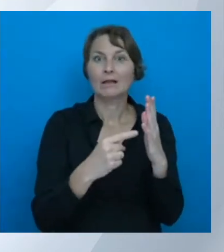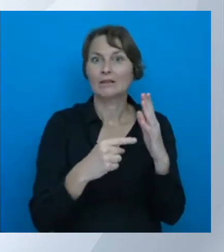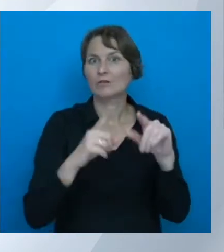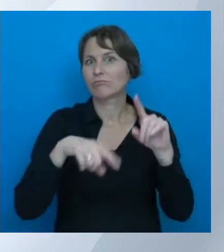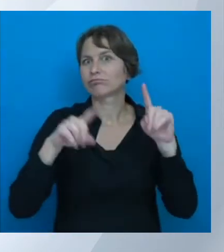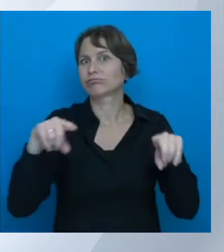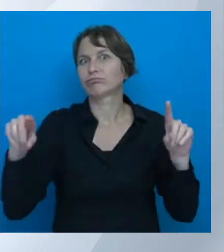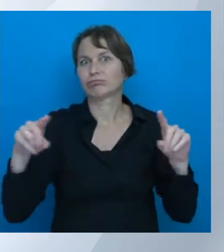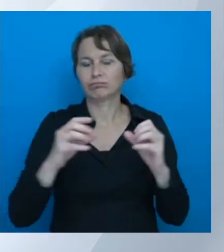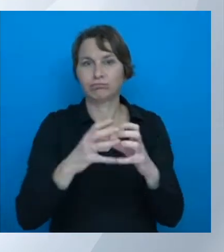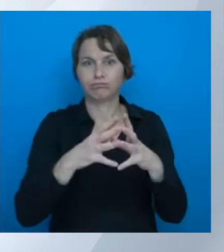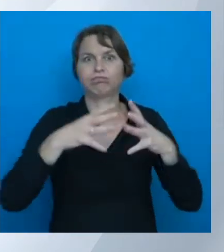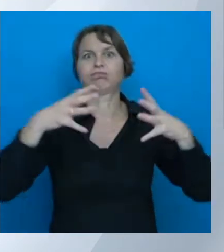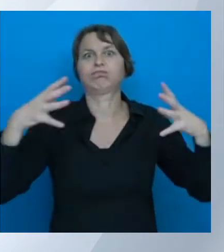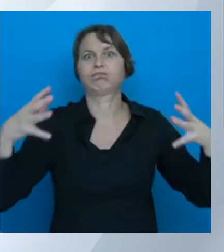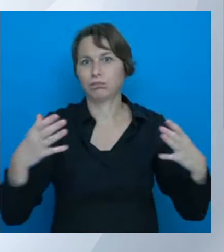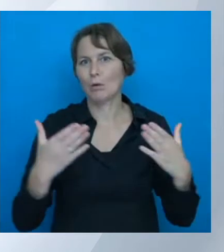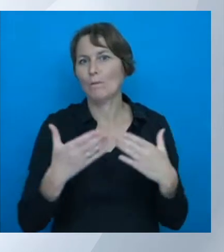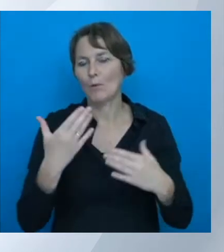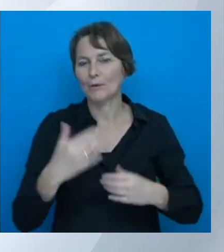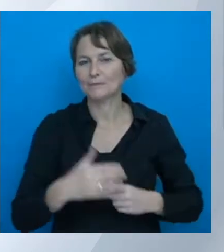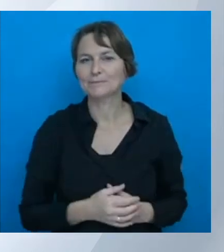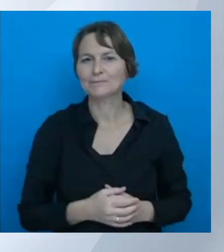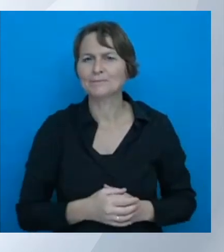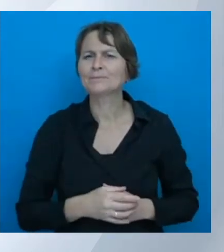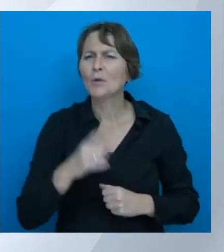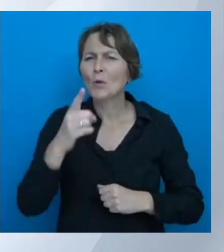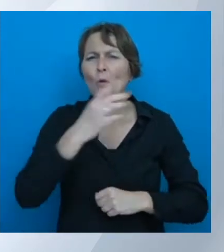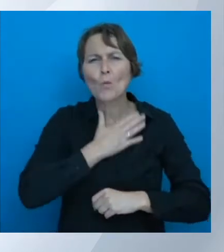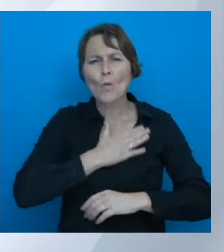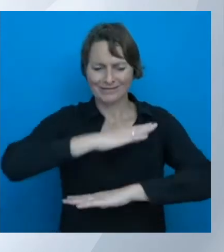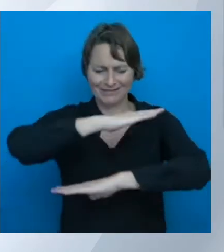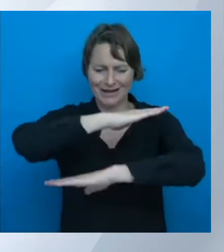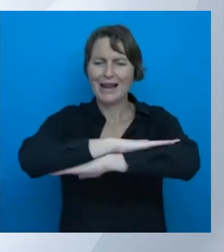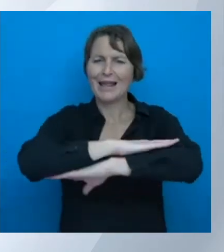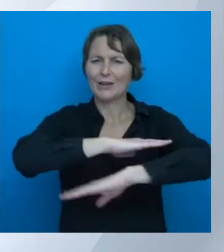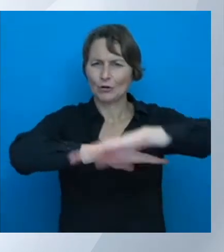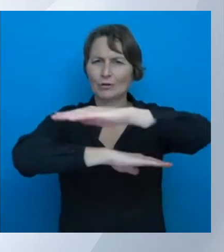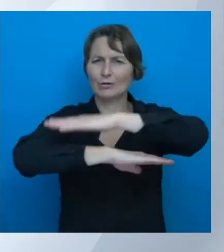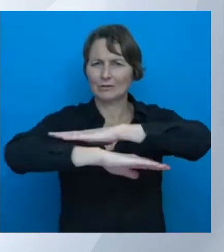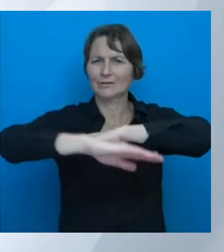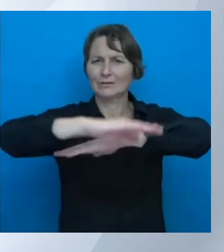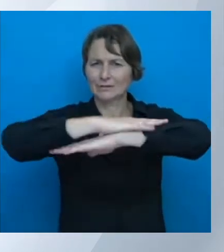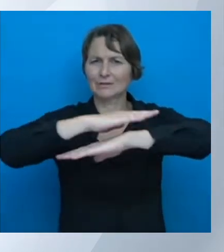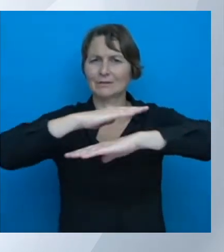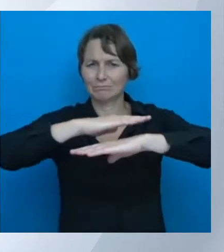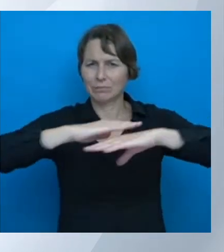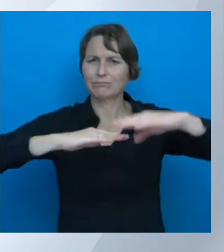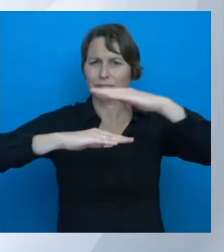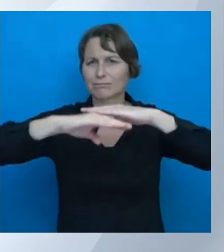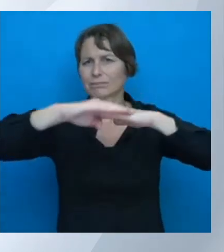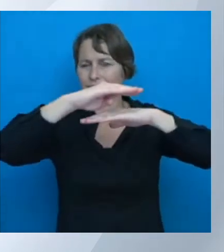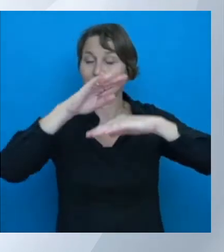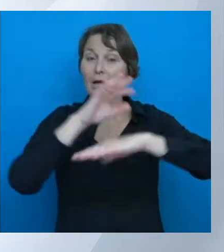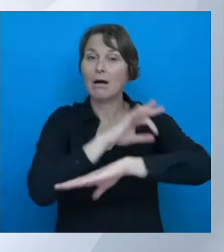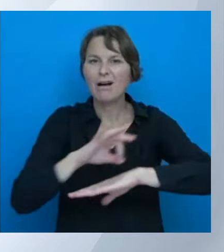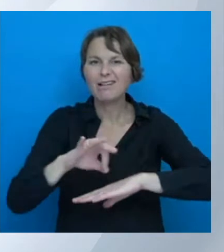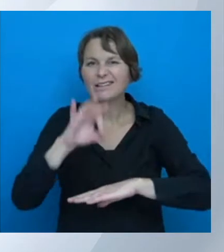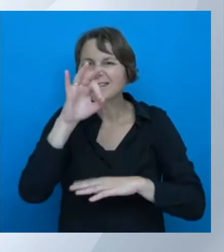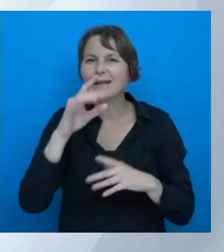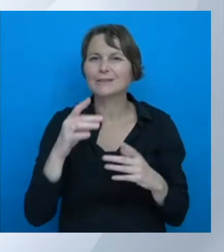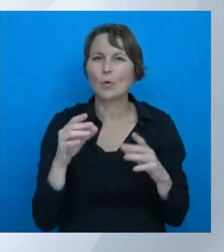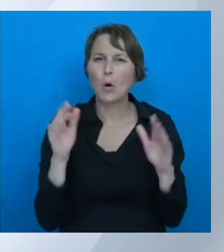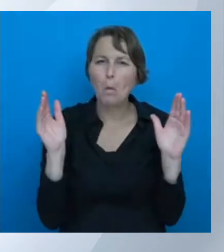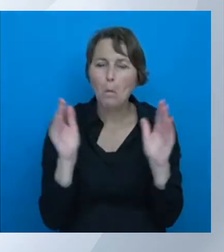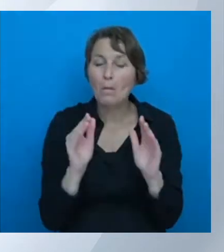When we transit from this layered architecture or monolith to microservices architecture, we do not want to discard all the functionality we